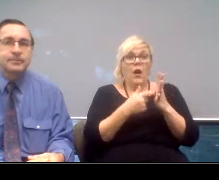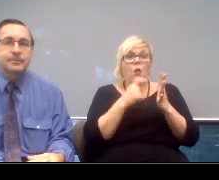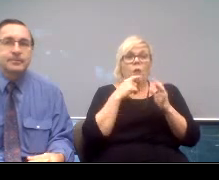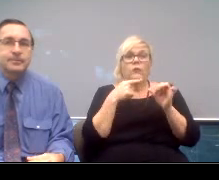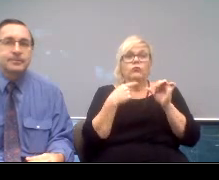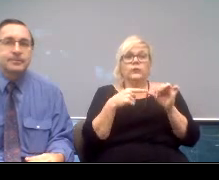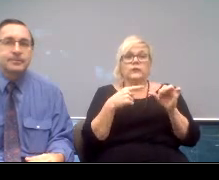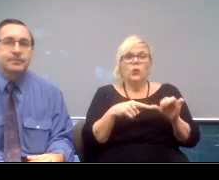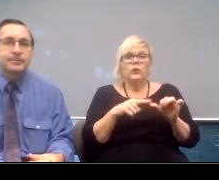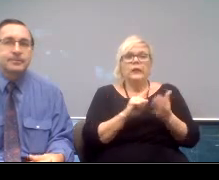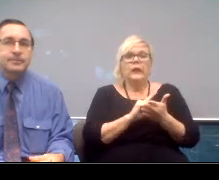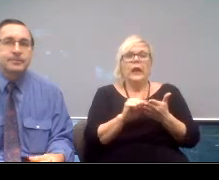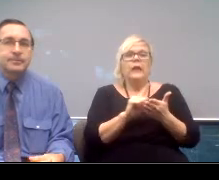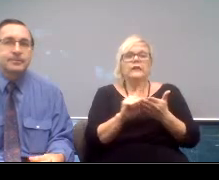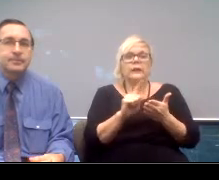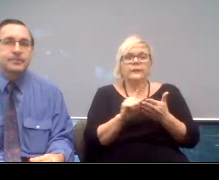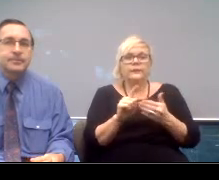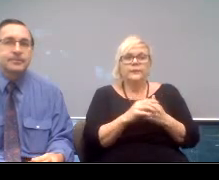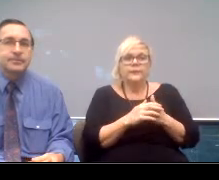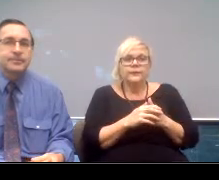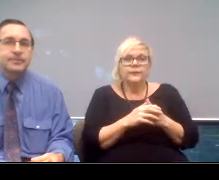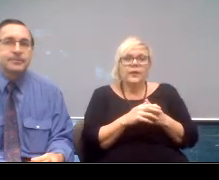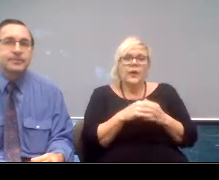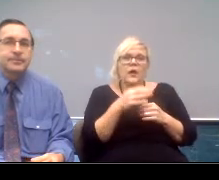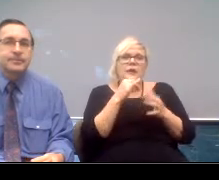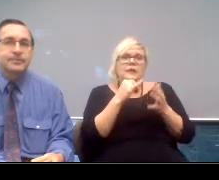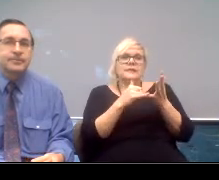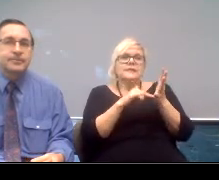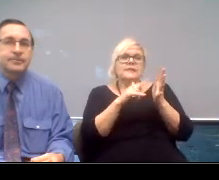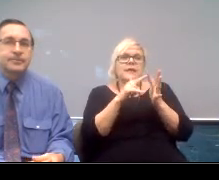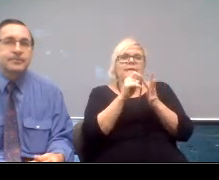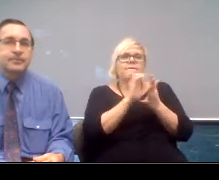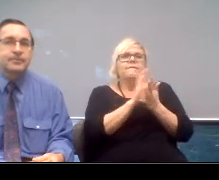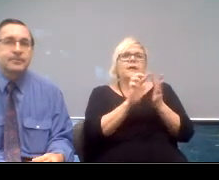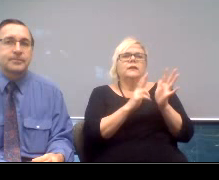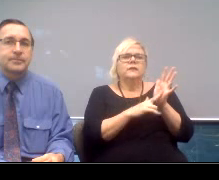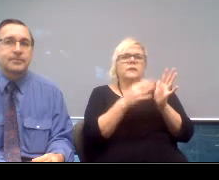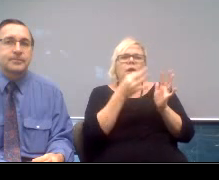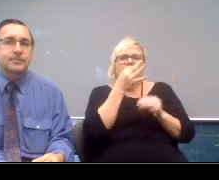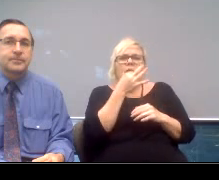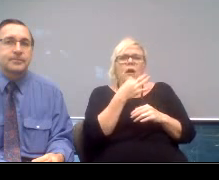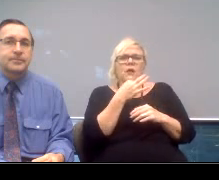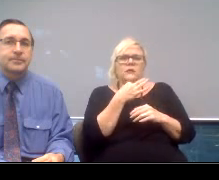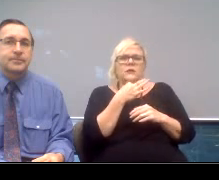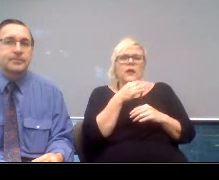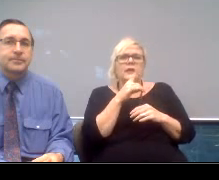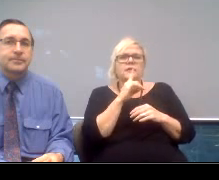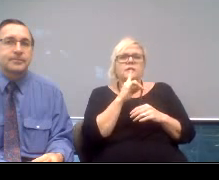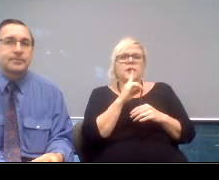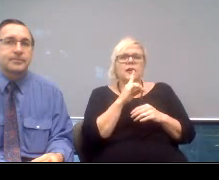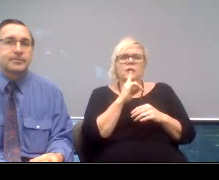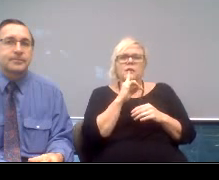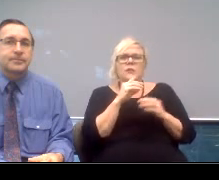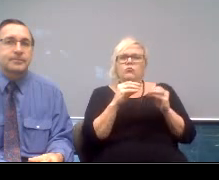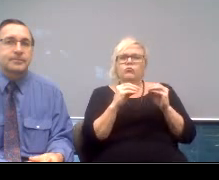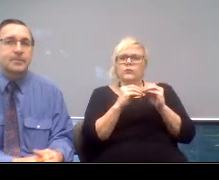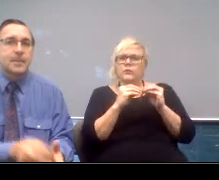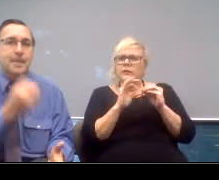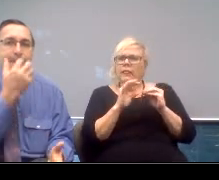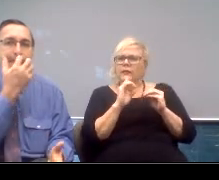date. A question though from Stephen asking, he didn't hear you mention Brisbane, I don't